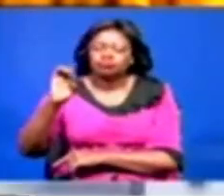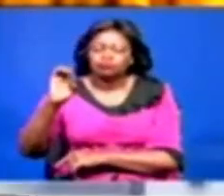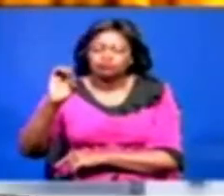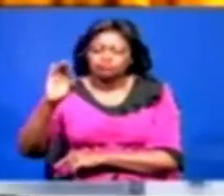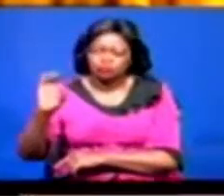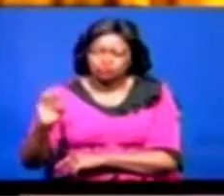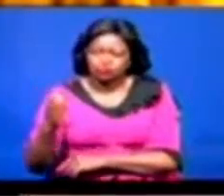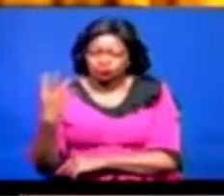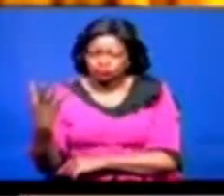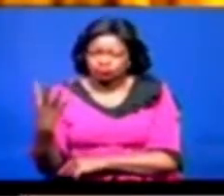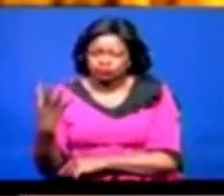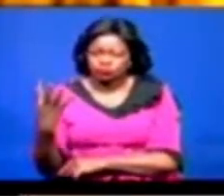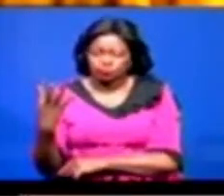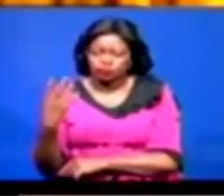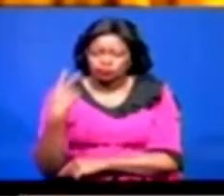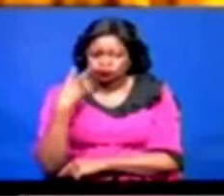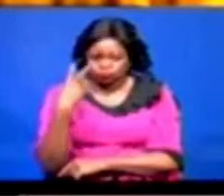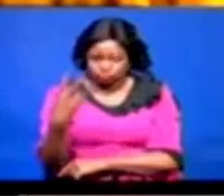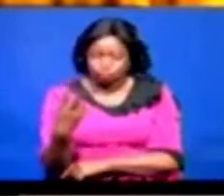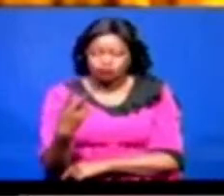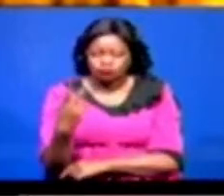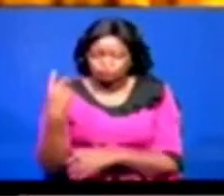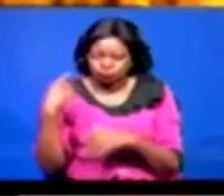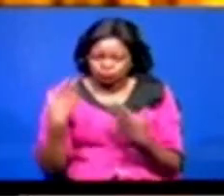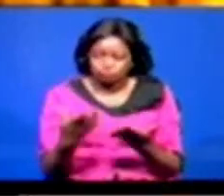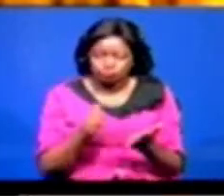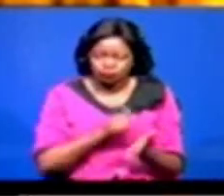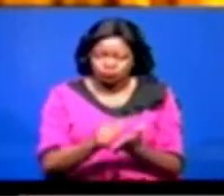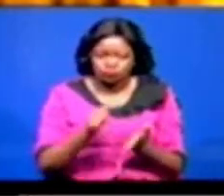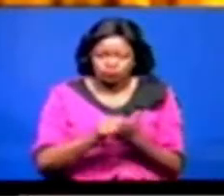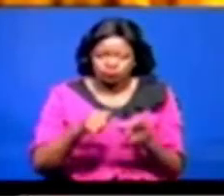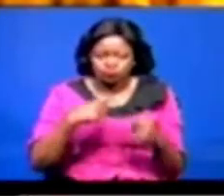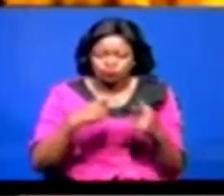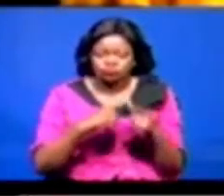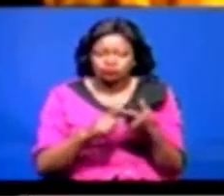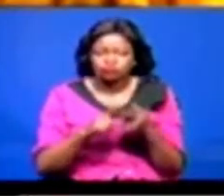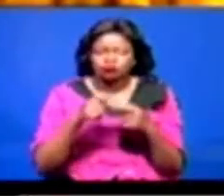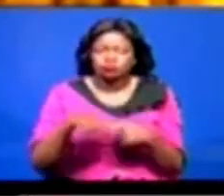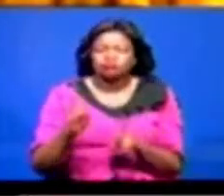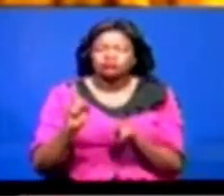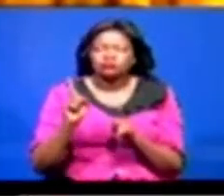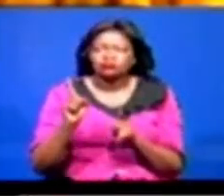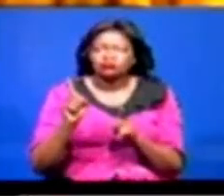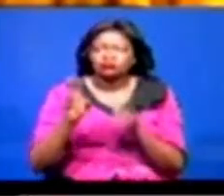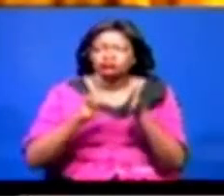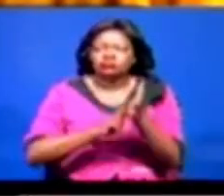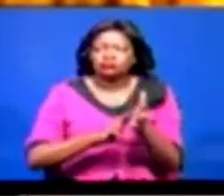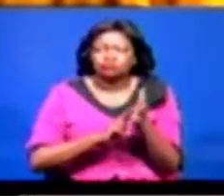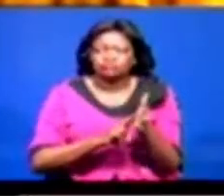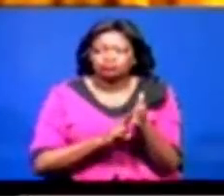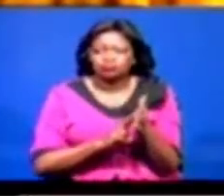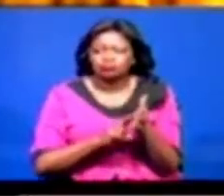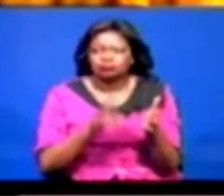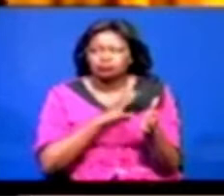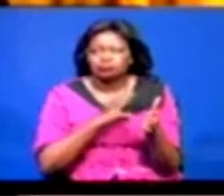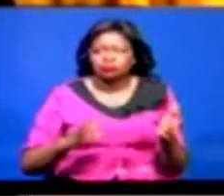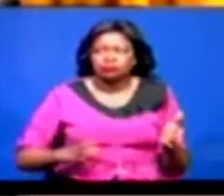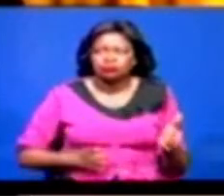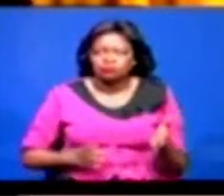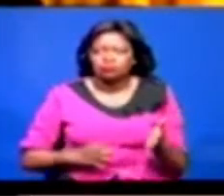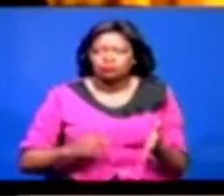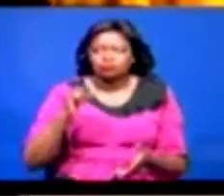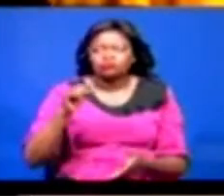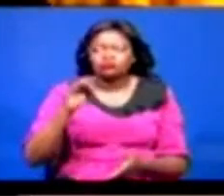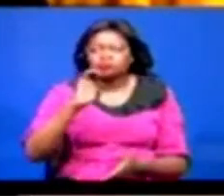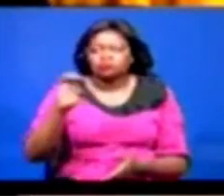Greece to review and see how the printing was going on. They were the ones who represented the commission in Greece.